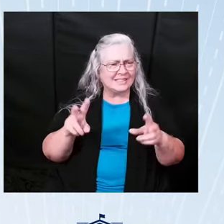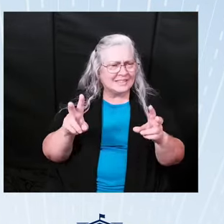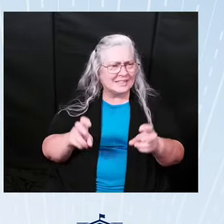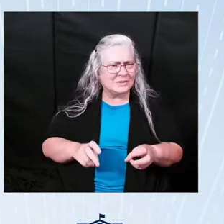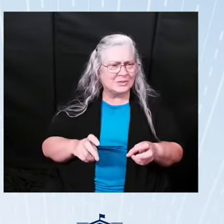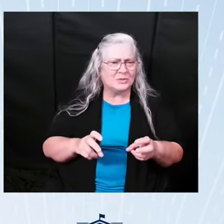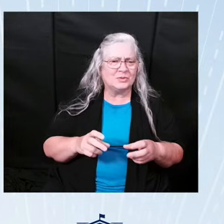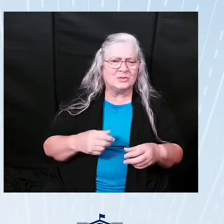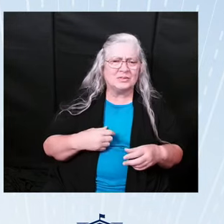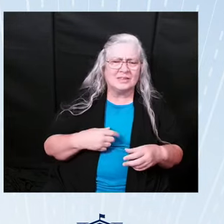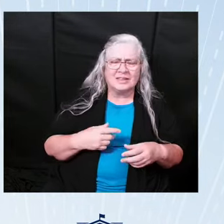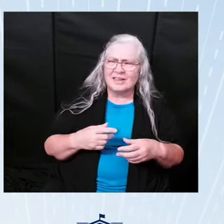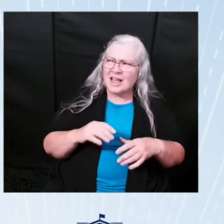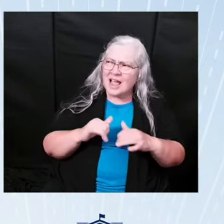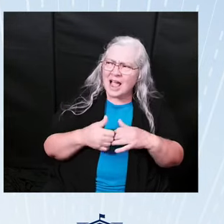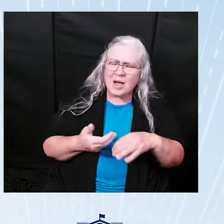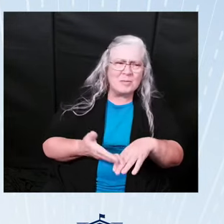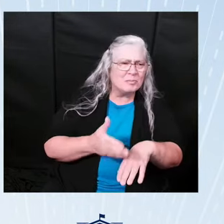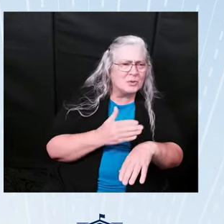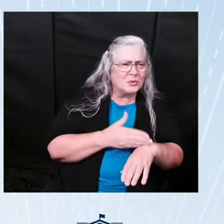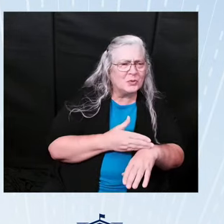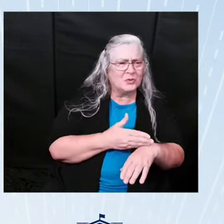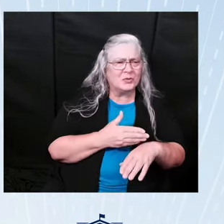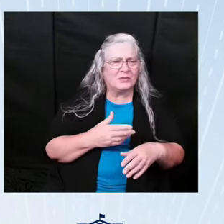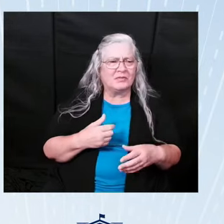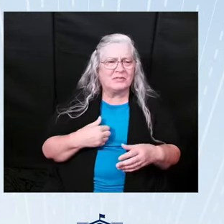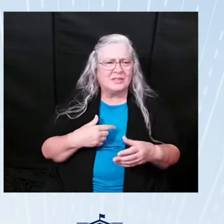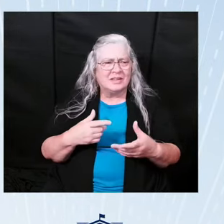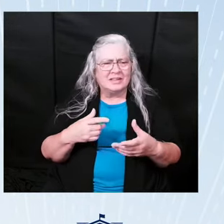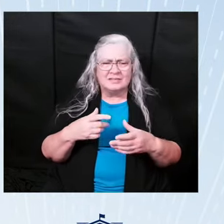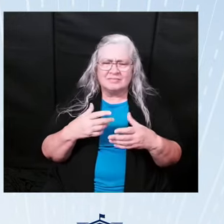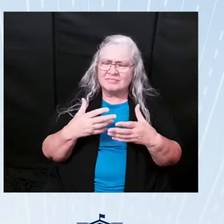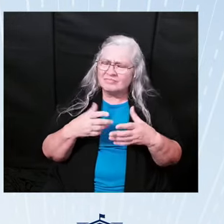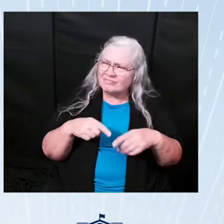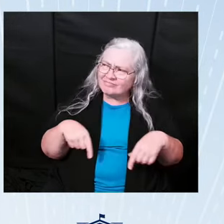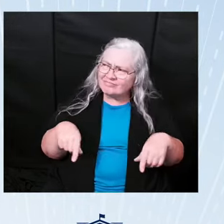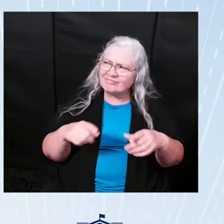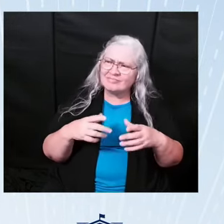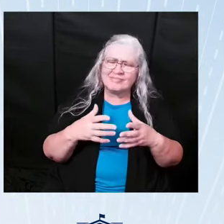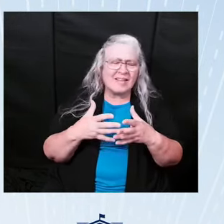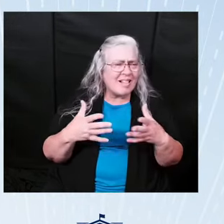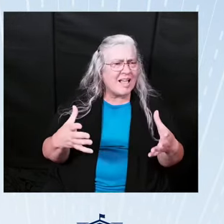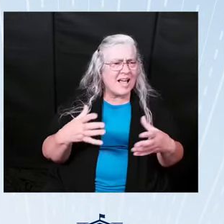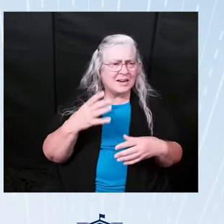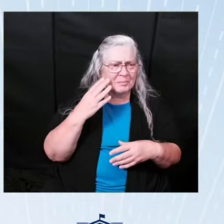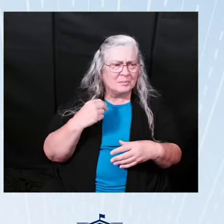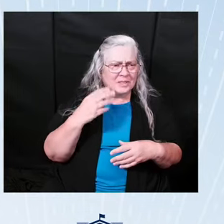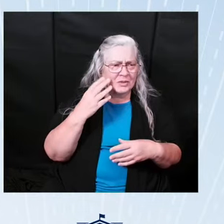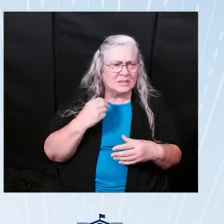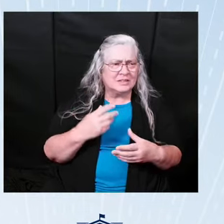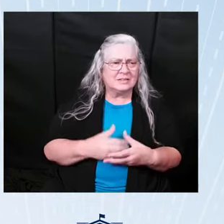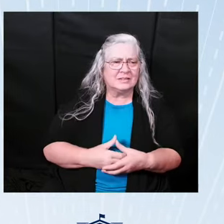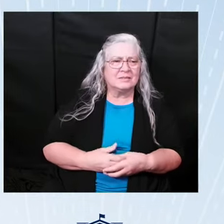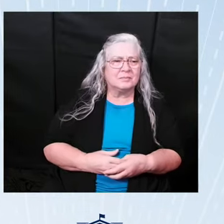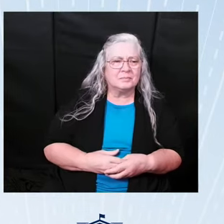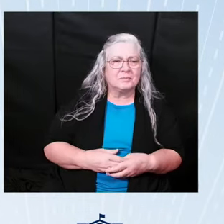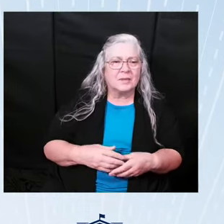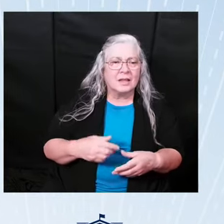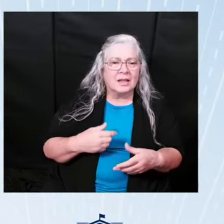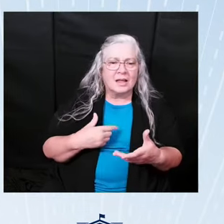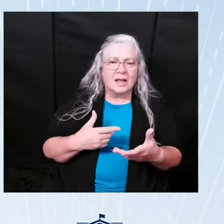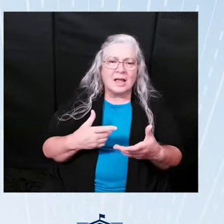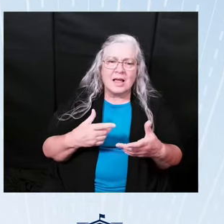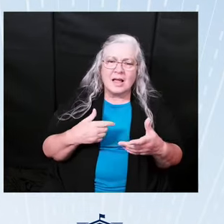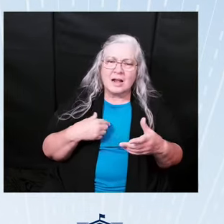the work that's going on all across the country and make sure that we are serving the American people in the way that they need. We